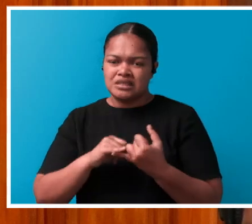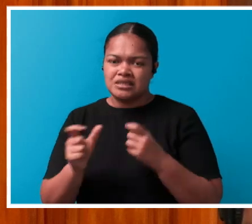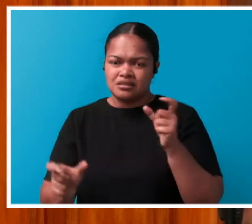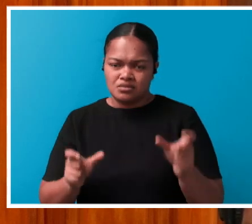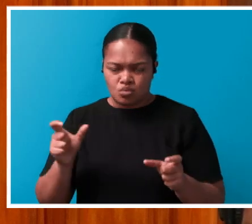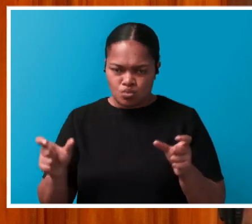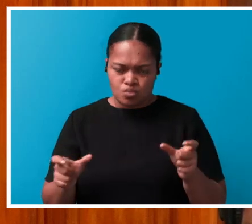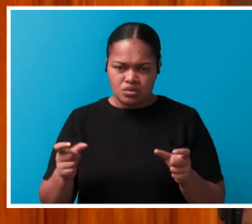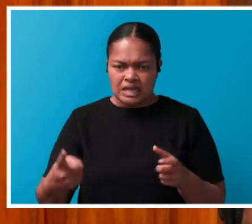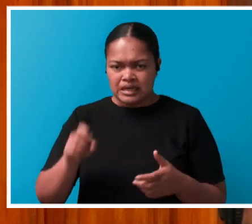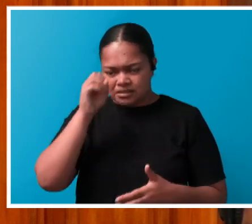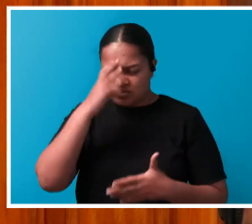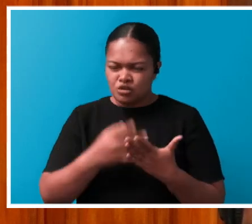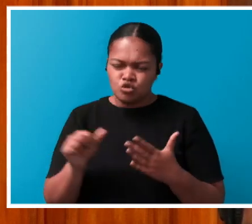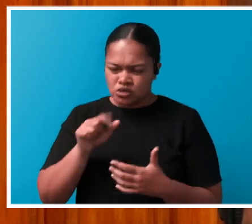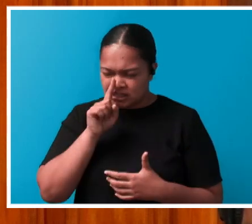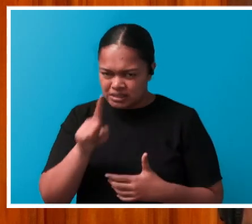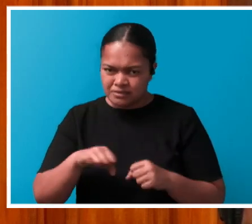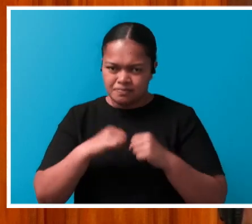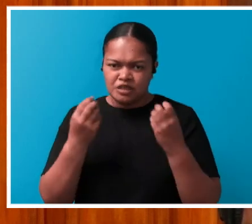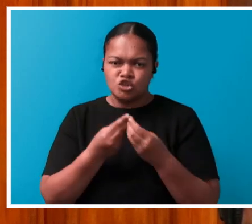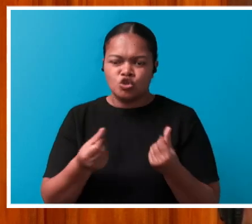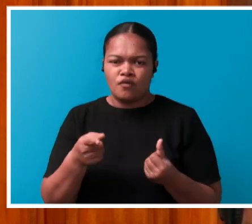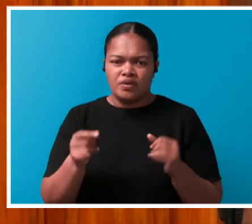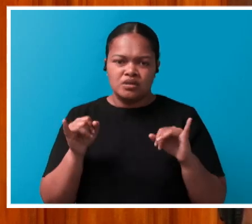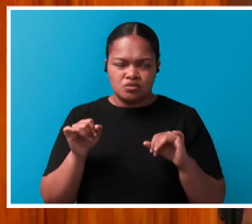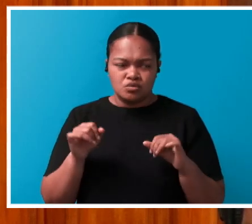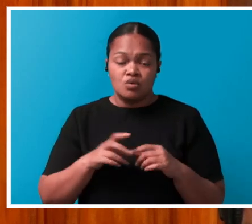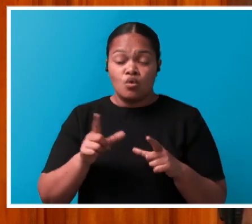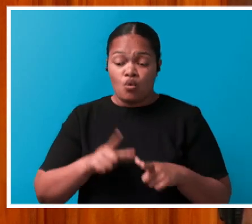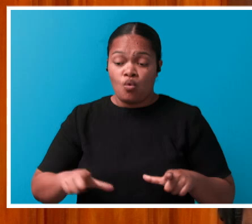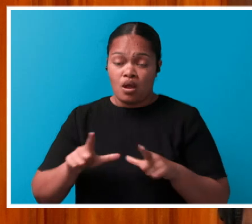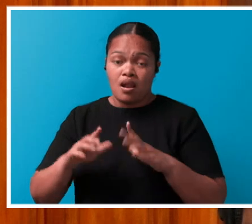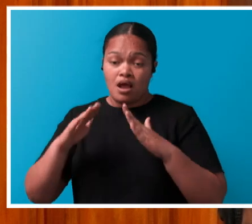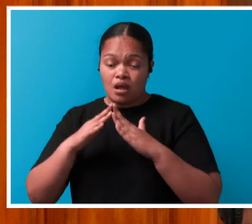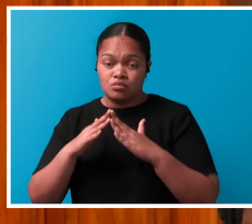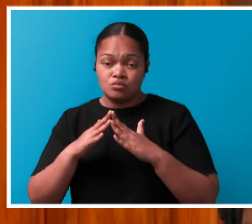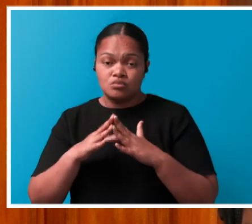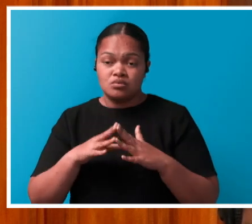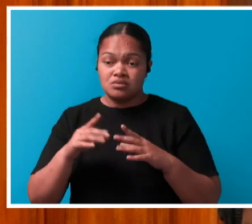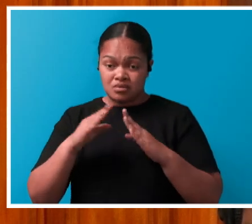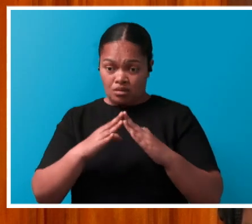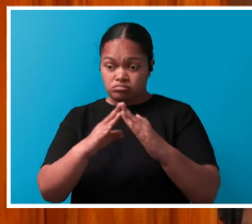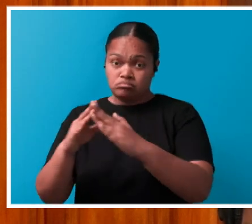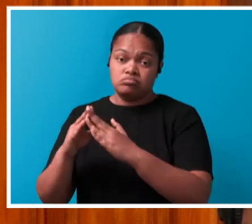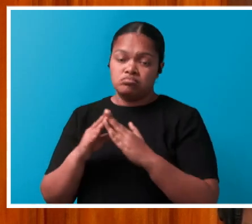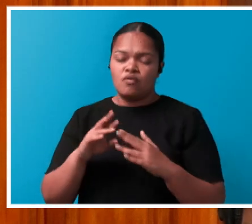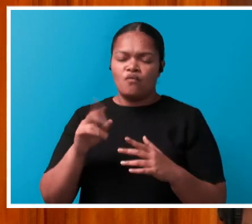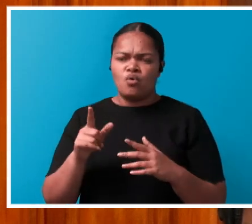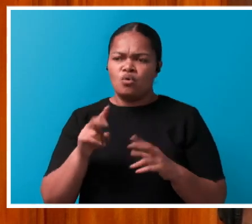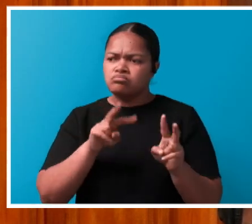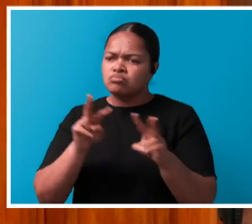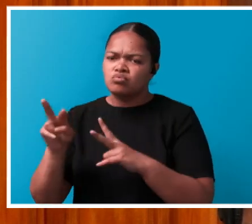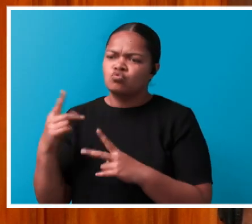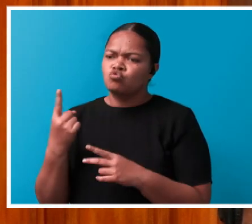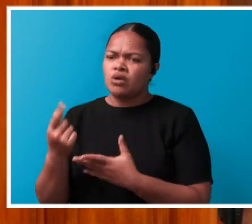expertise in addressing this challenge. I would encourage local households to seek further guidance and expect assistance from local agencies